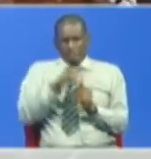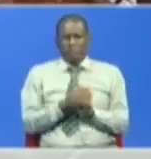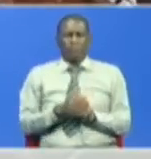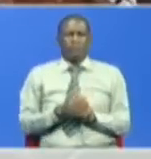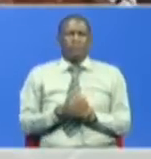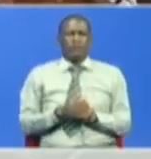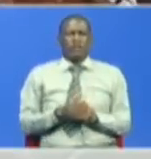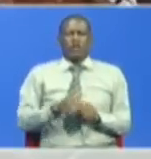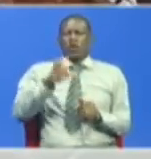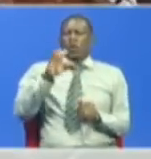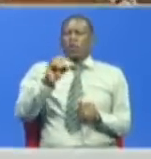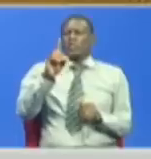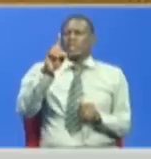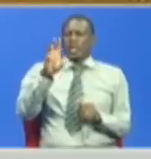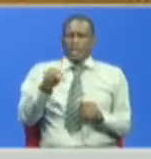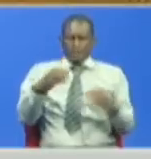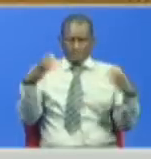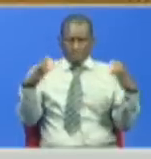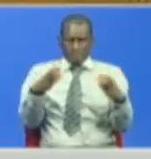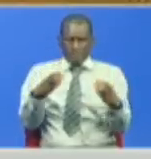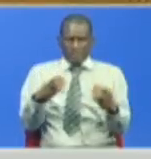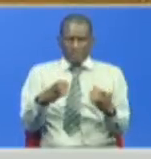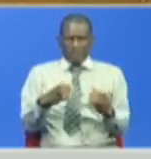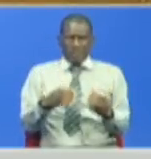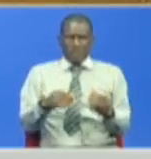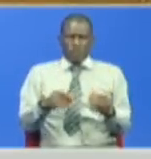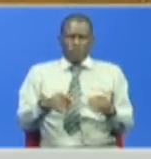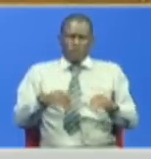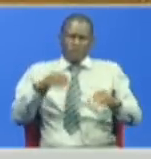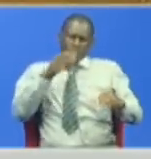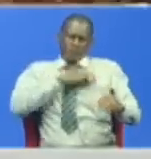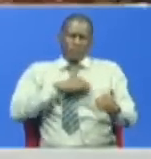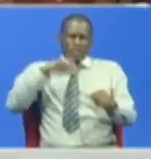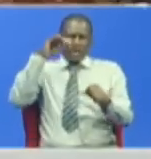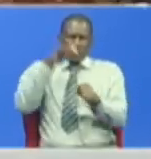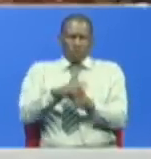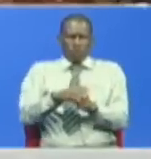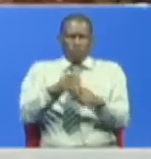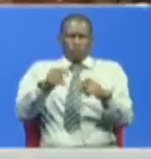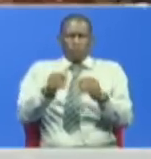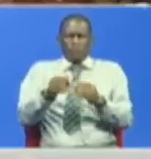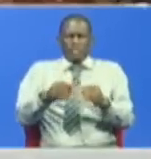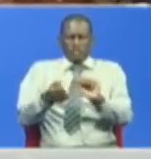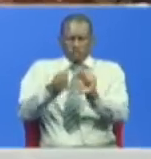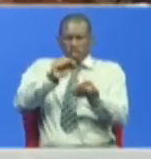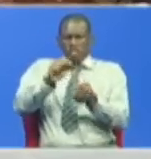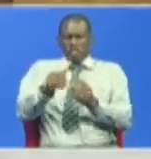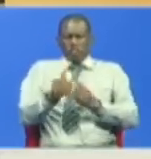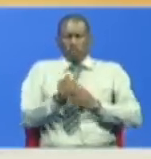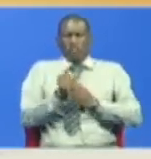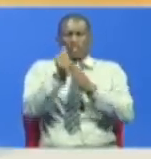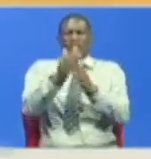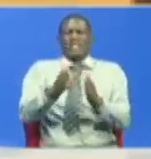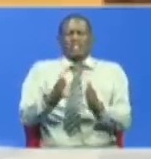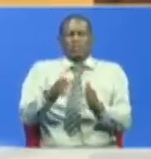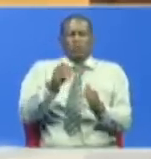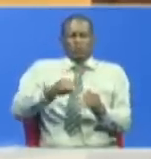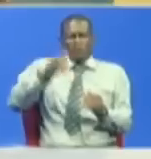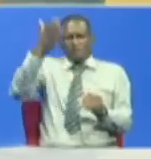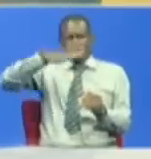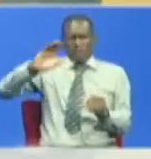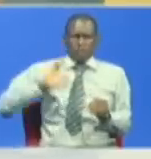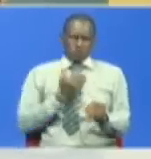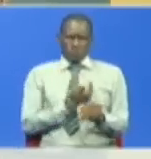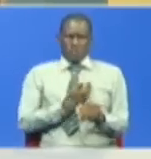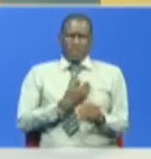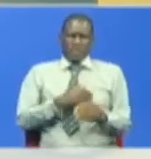The Orange Democratic Party is poised to reap big from looming changes in the leadership of key parliamentary committees. The era of the